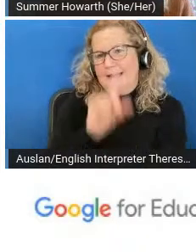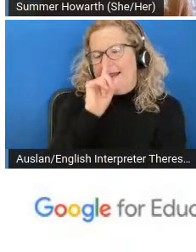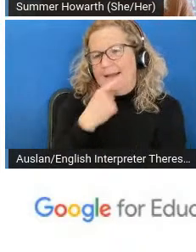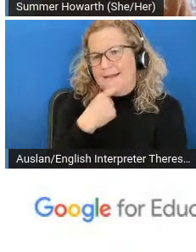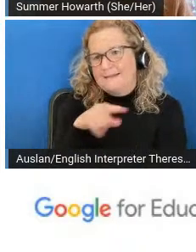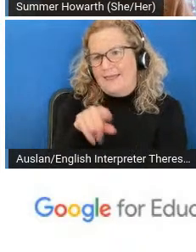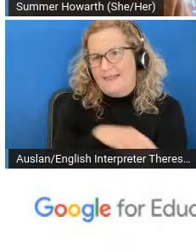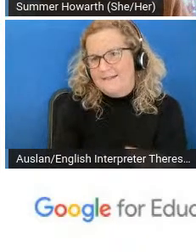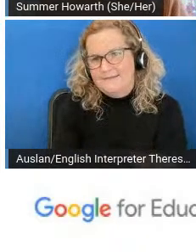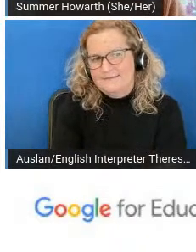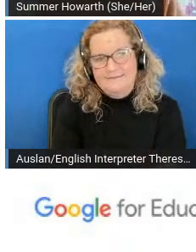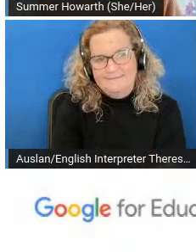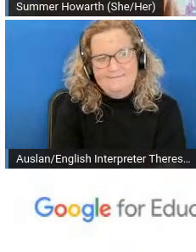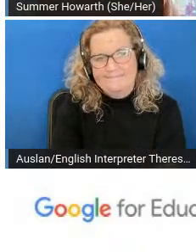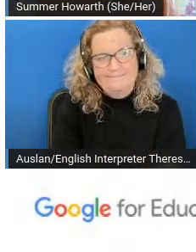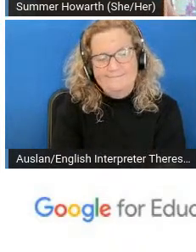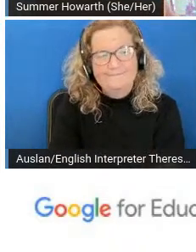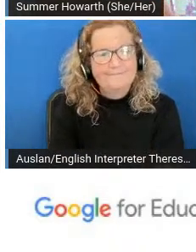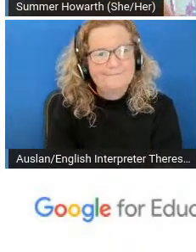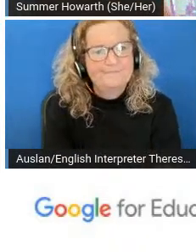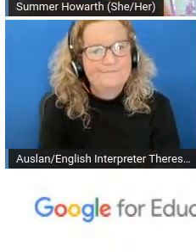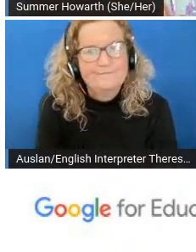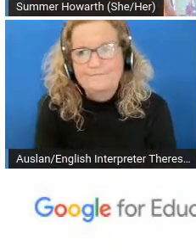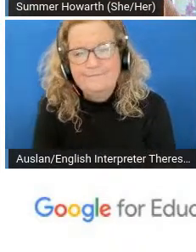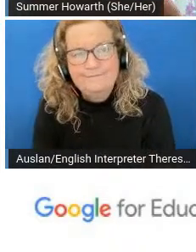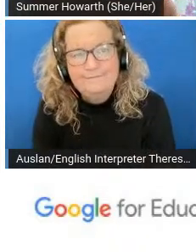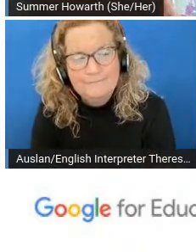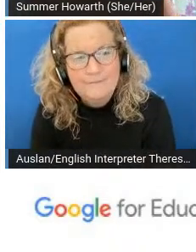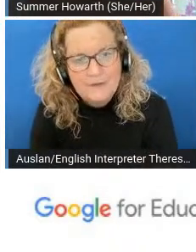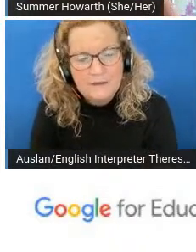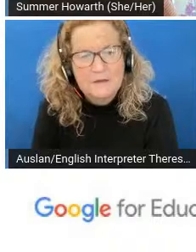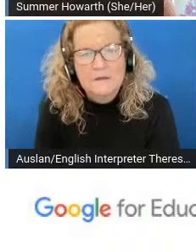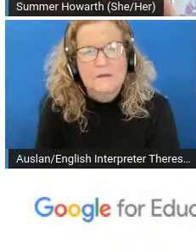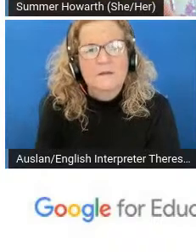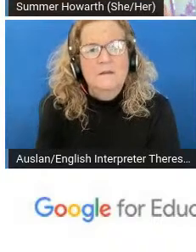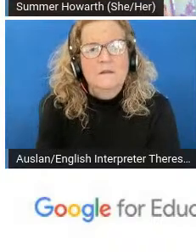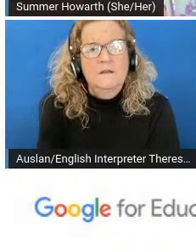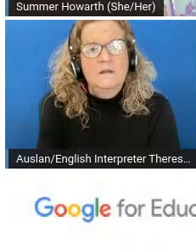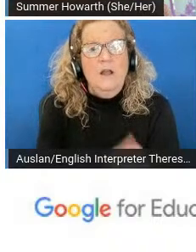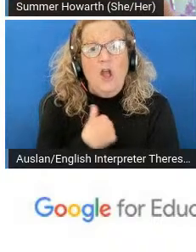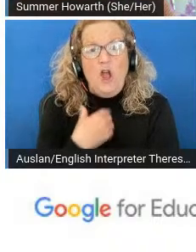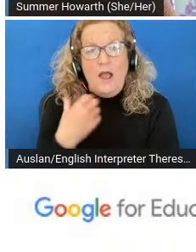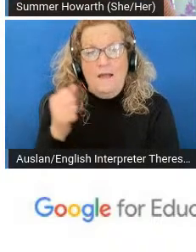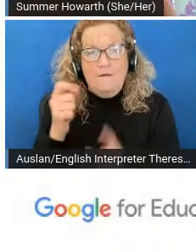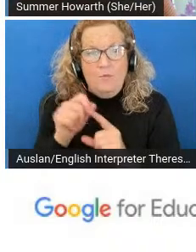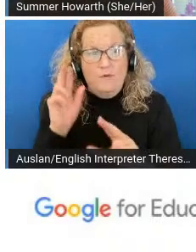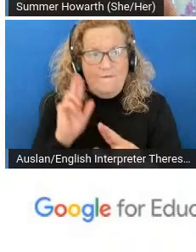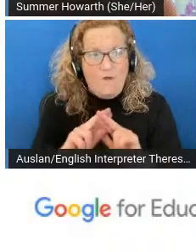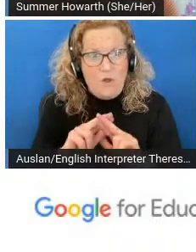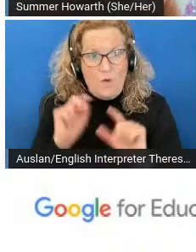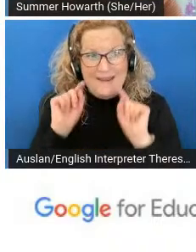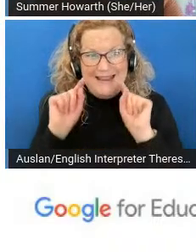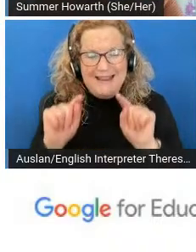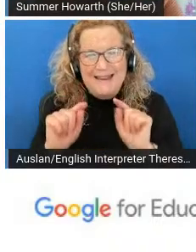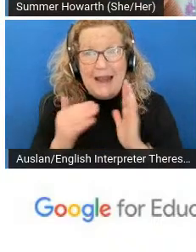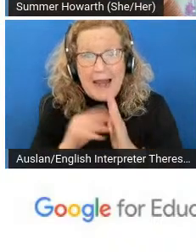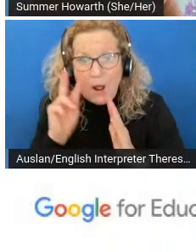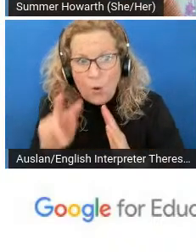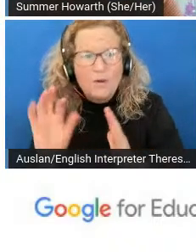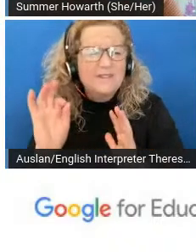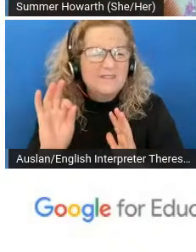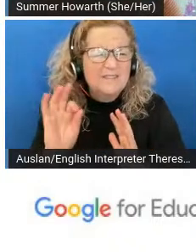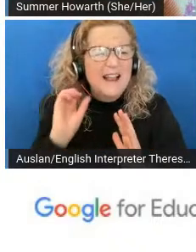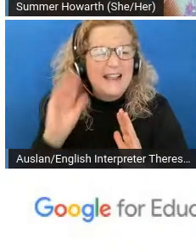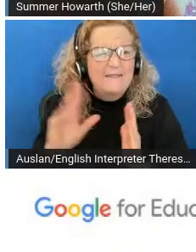So what we're going to do is, I've got a portfolio here, and I want you to have a look, and not right now, but I've got a link here to